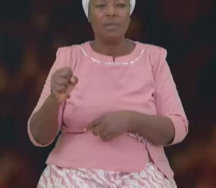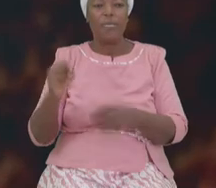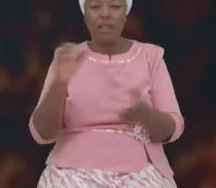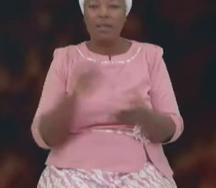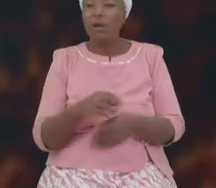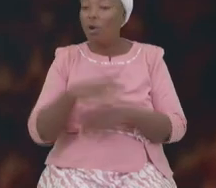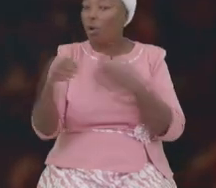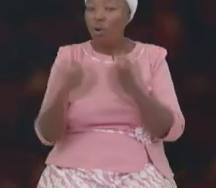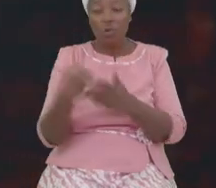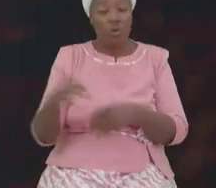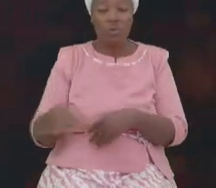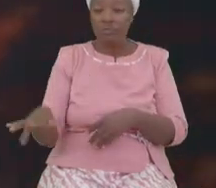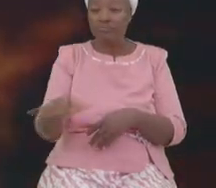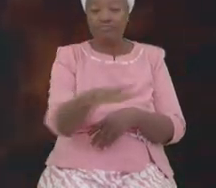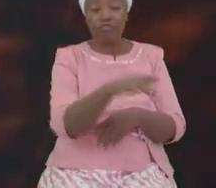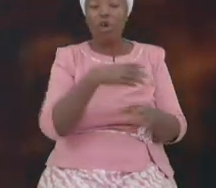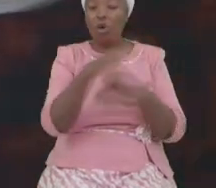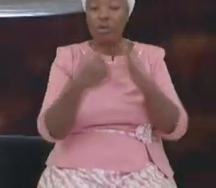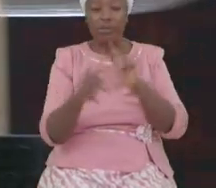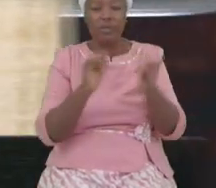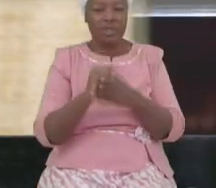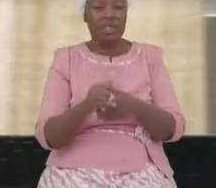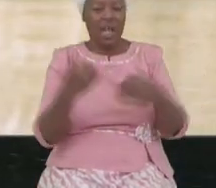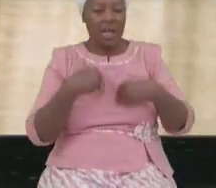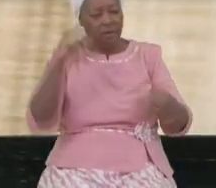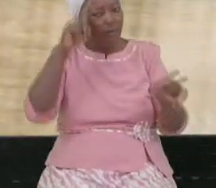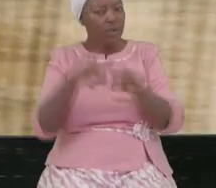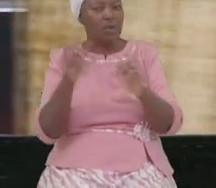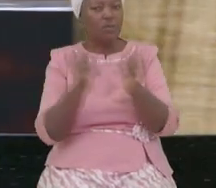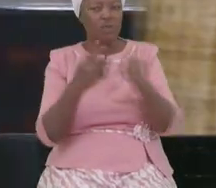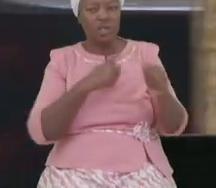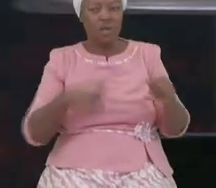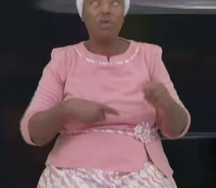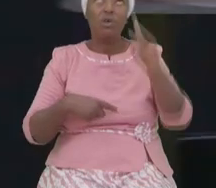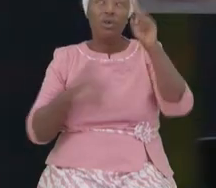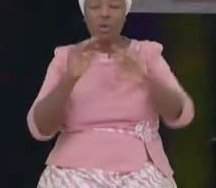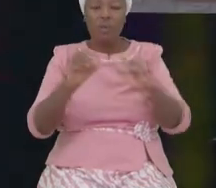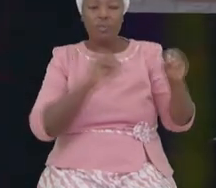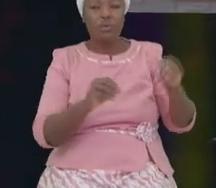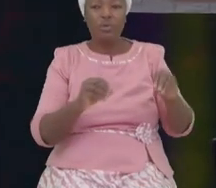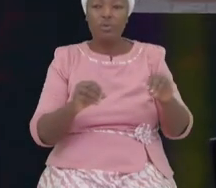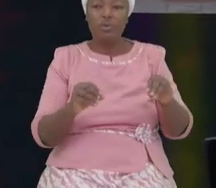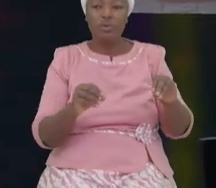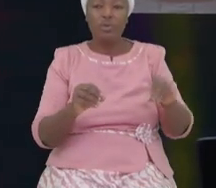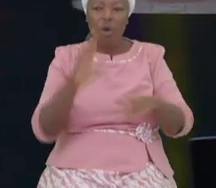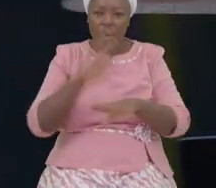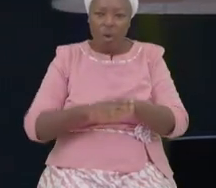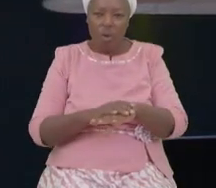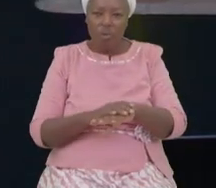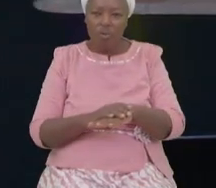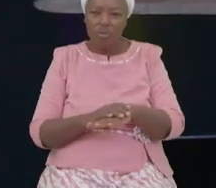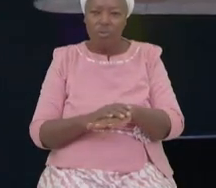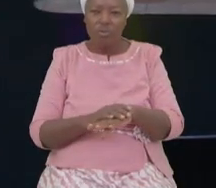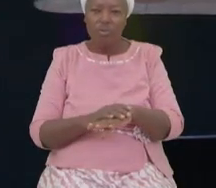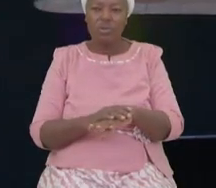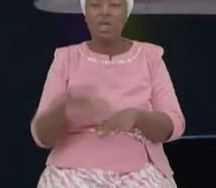all of them. All the people that have covenant with the Lord, he'll put honor. The honor we